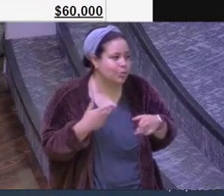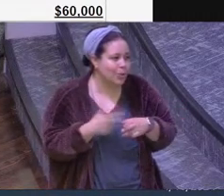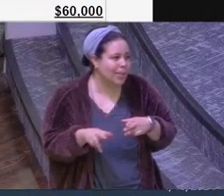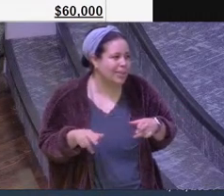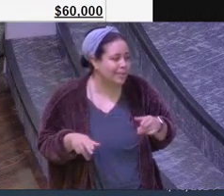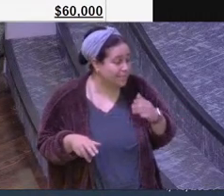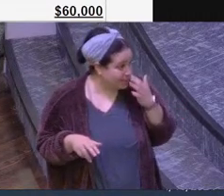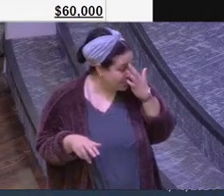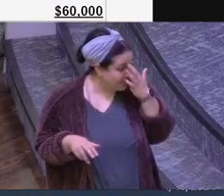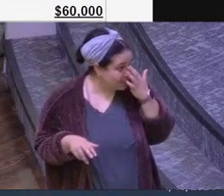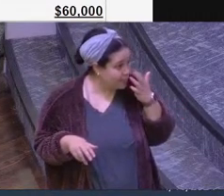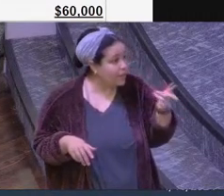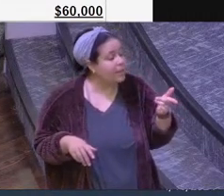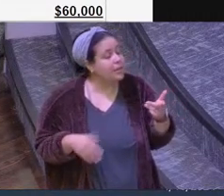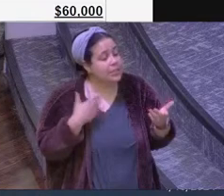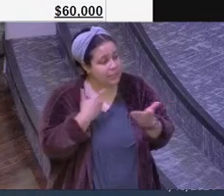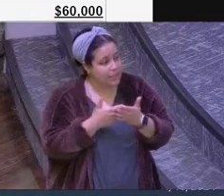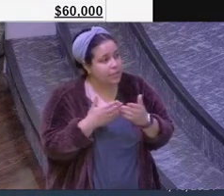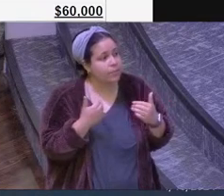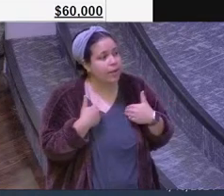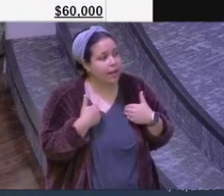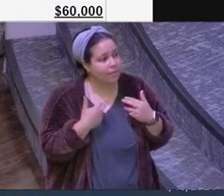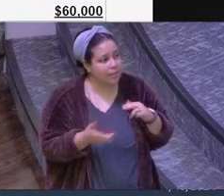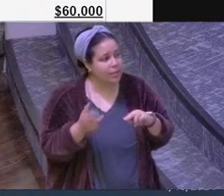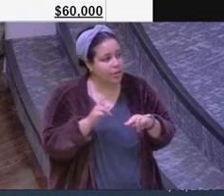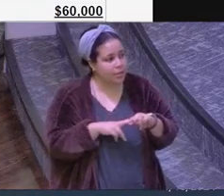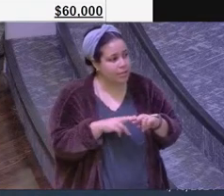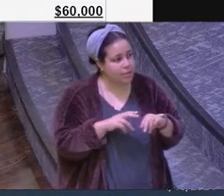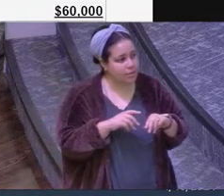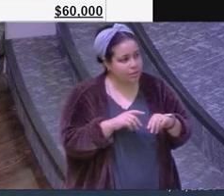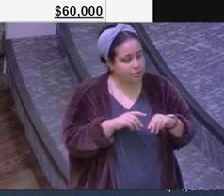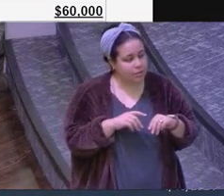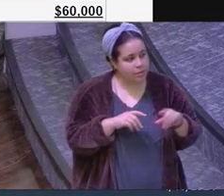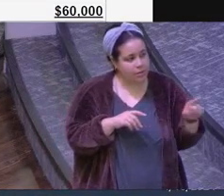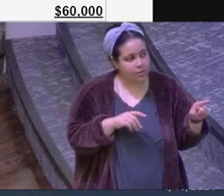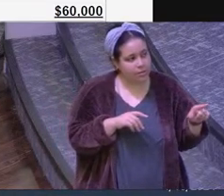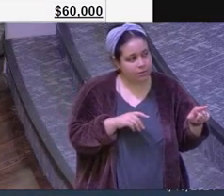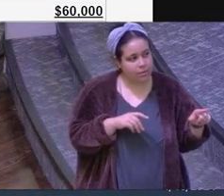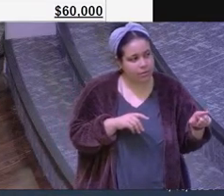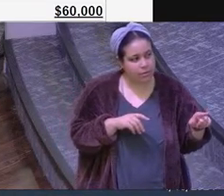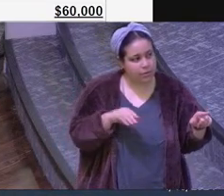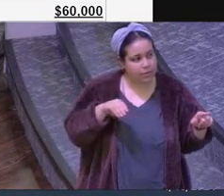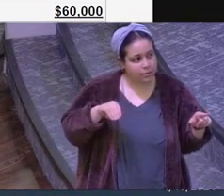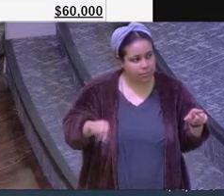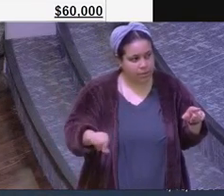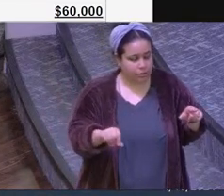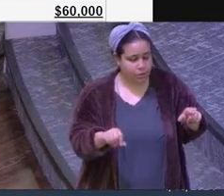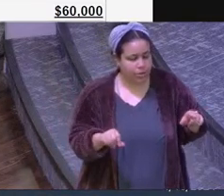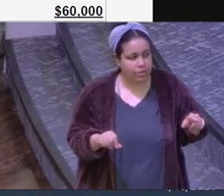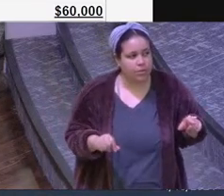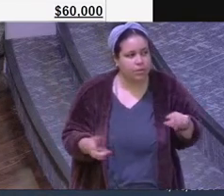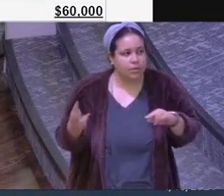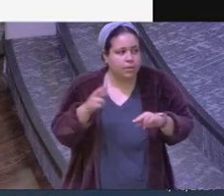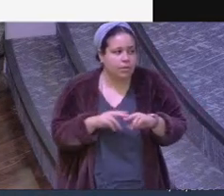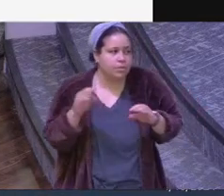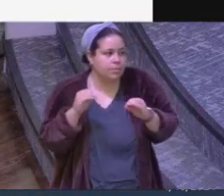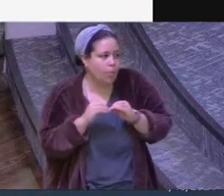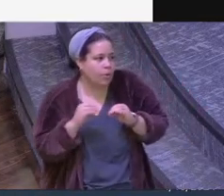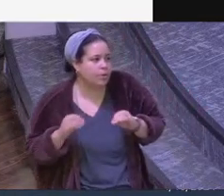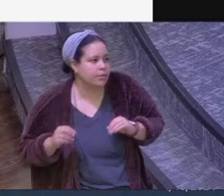So it is good that we have that much of an increase. Unfortunately, on the expenditure side, we're increasing a little bit more than that this